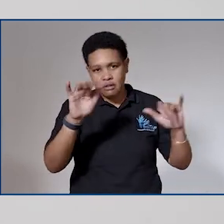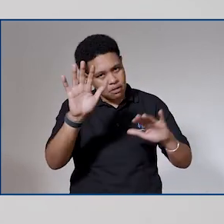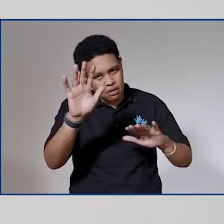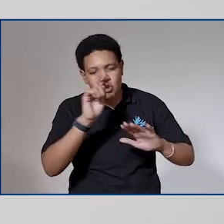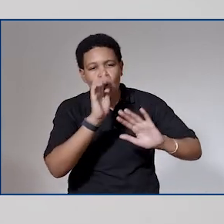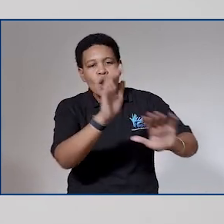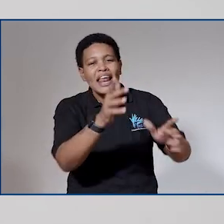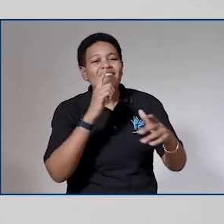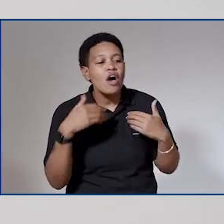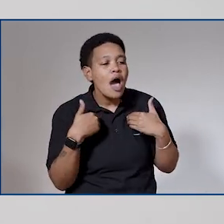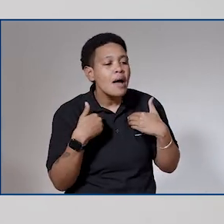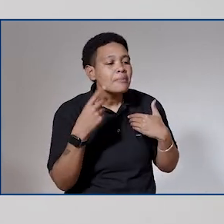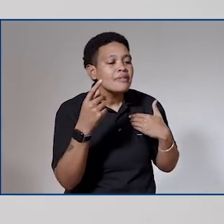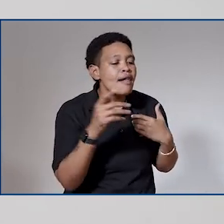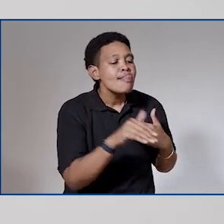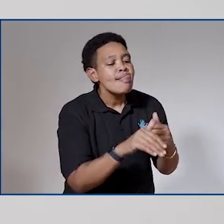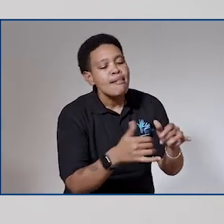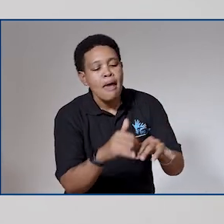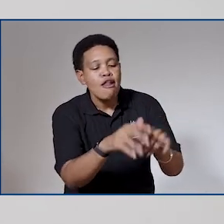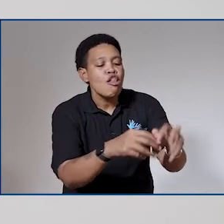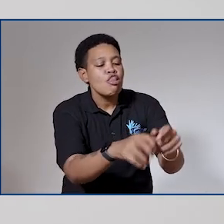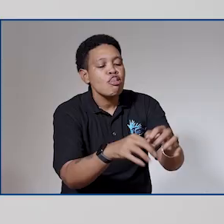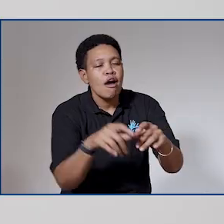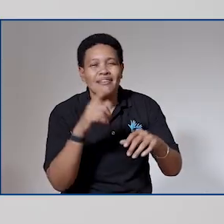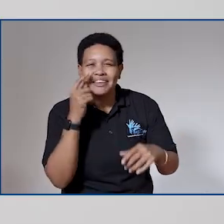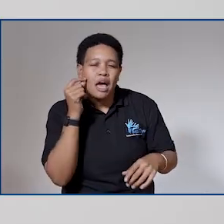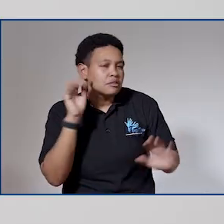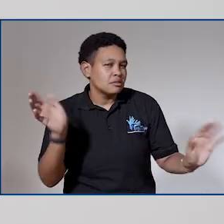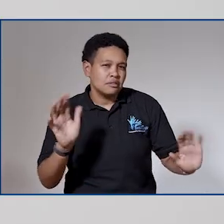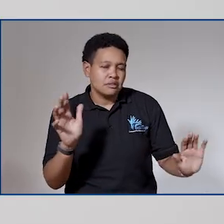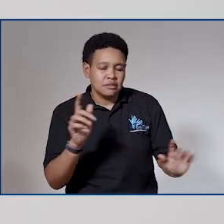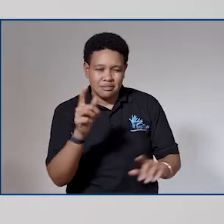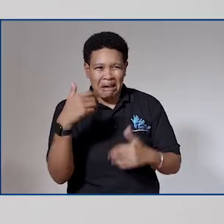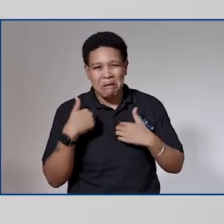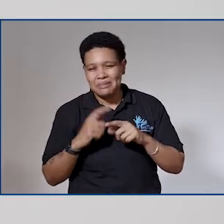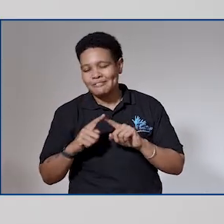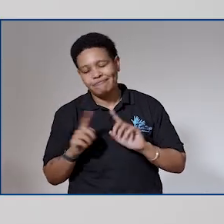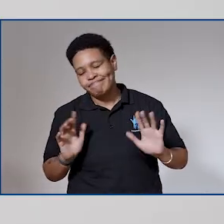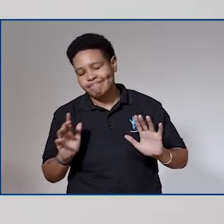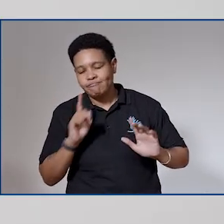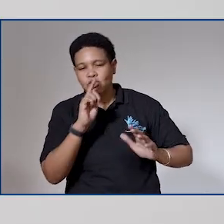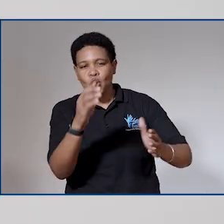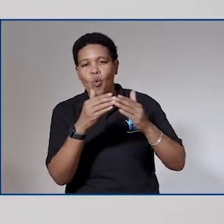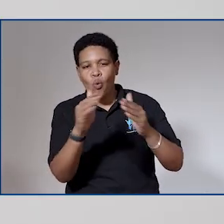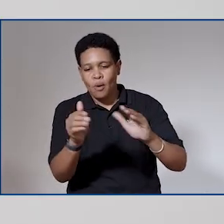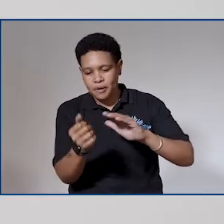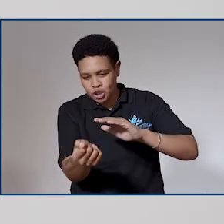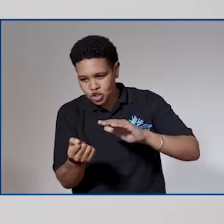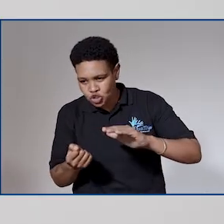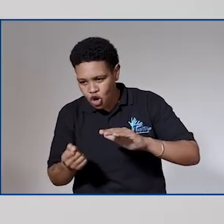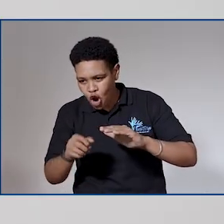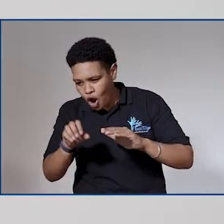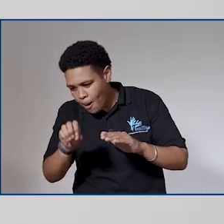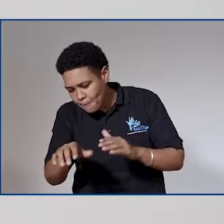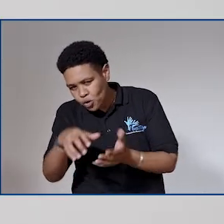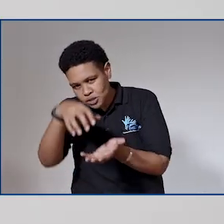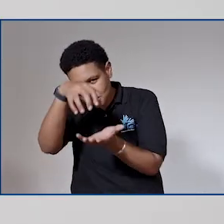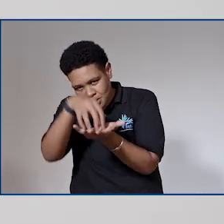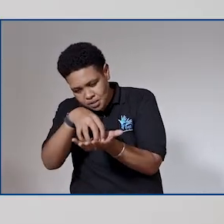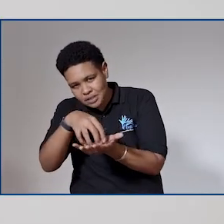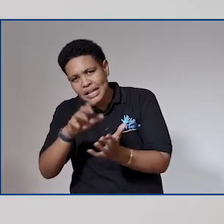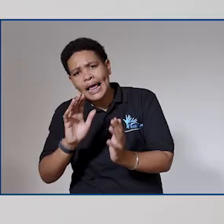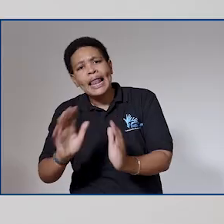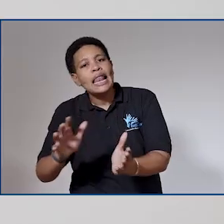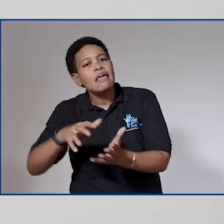the animals to come and play with them. And you open the drawer, put it in its case, leave it